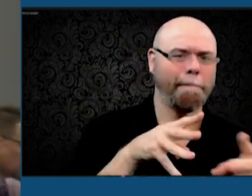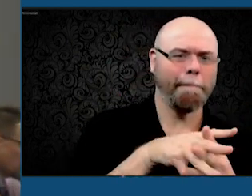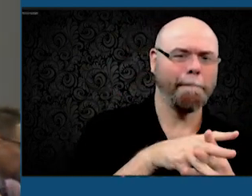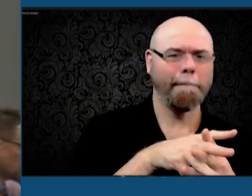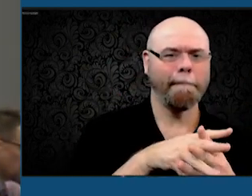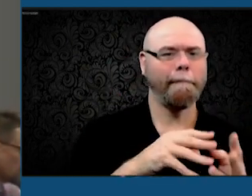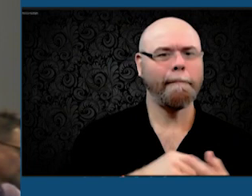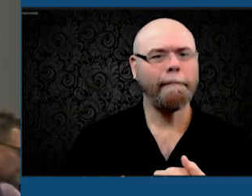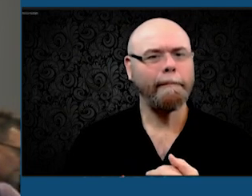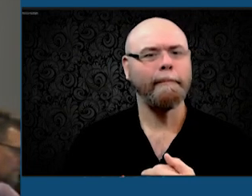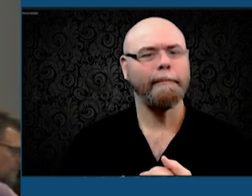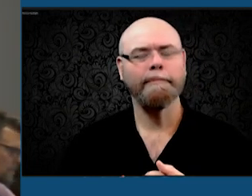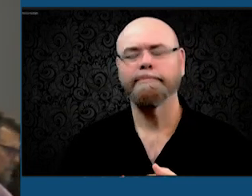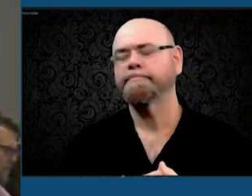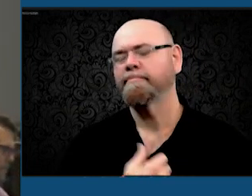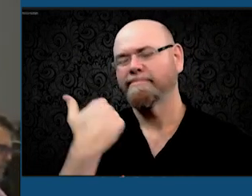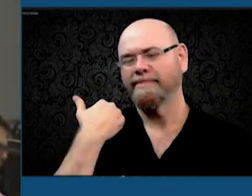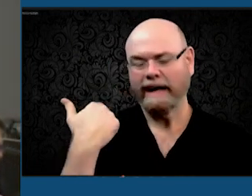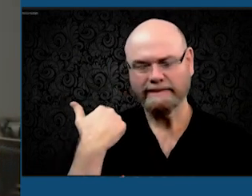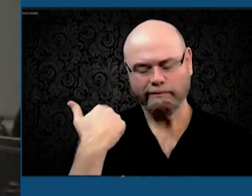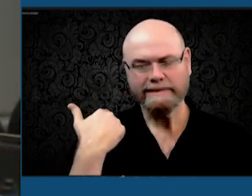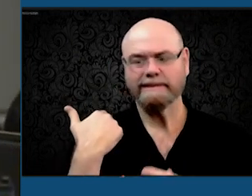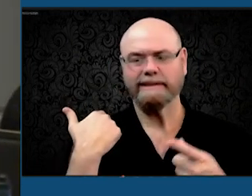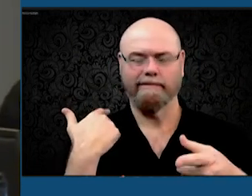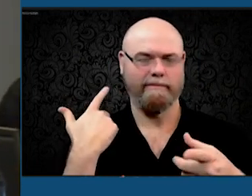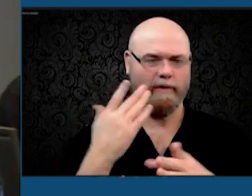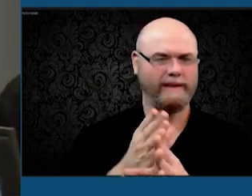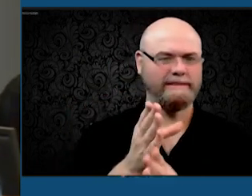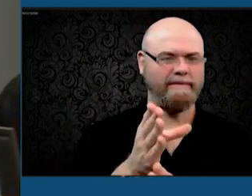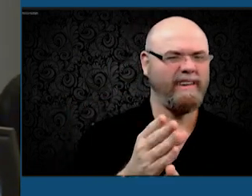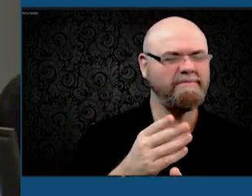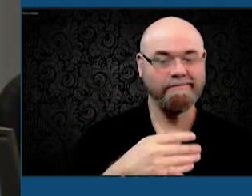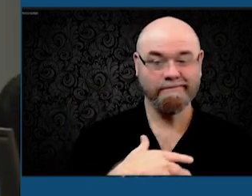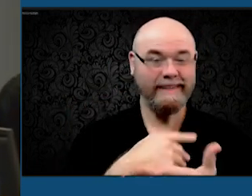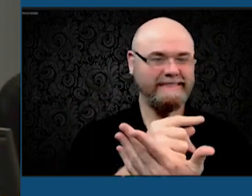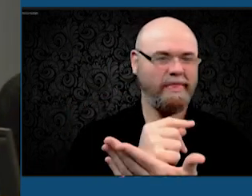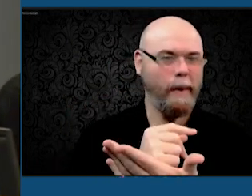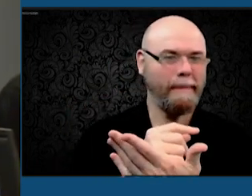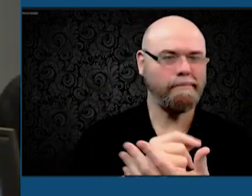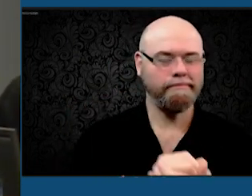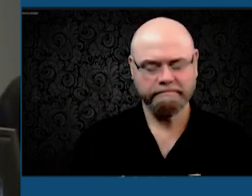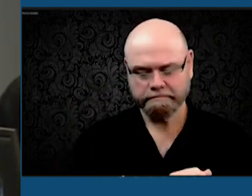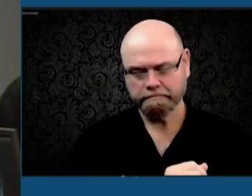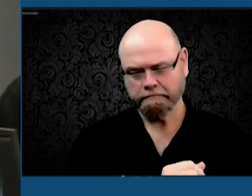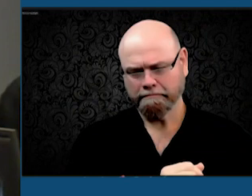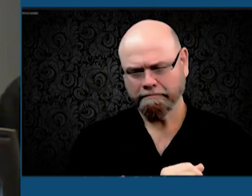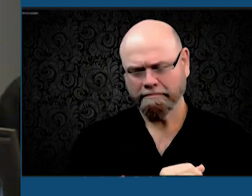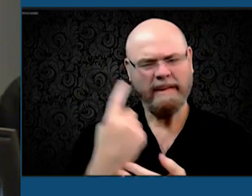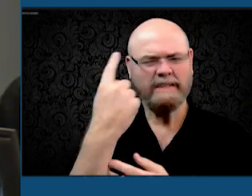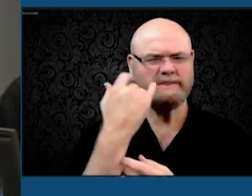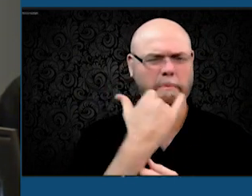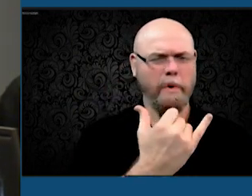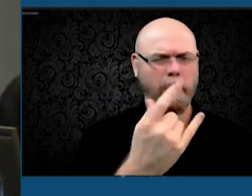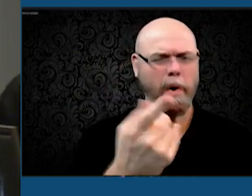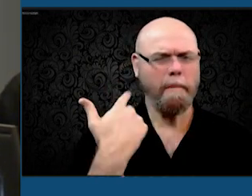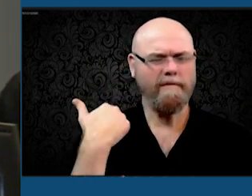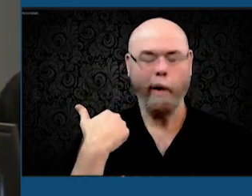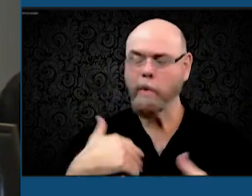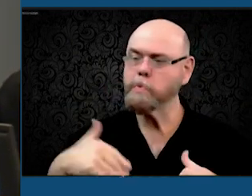had with the field recently is that it's therapy. How many of you have ever had someone call you and say, I've had a rough day?